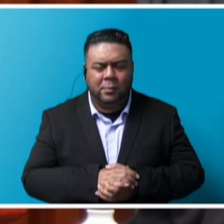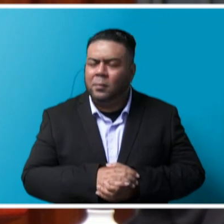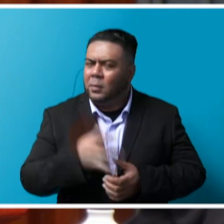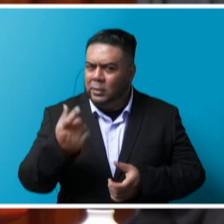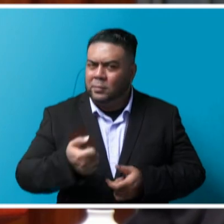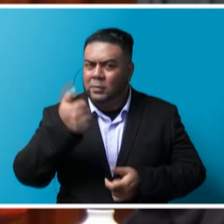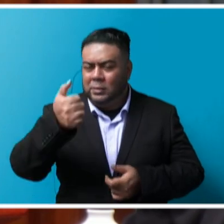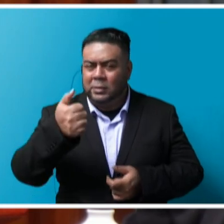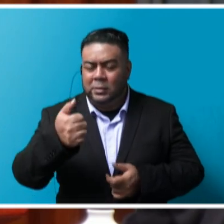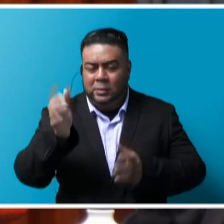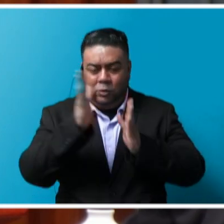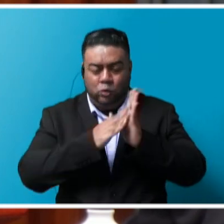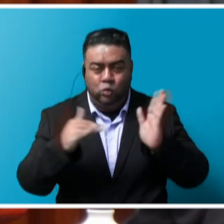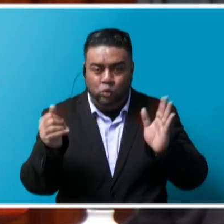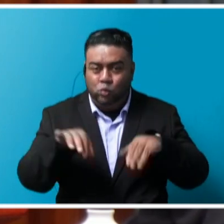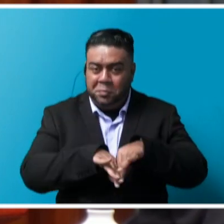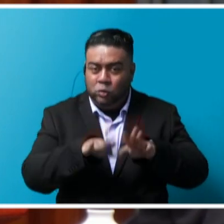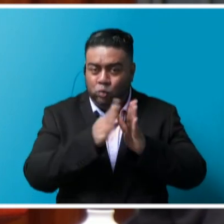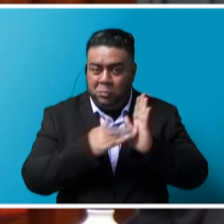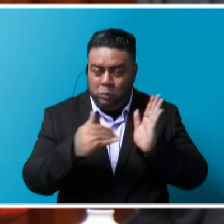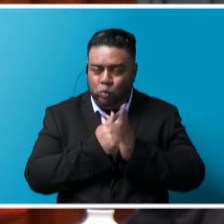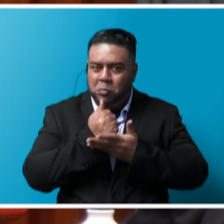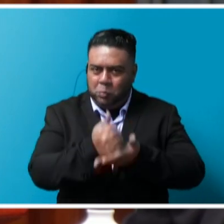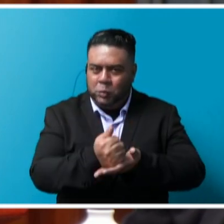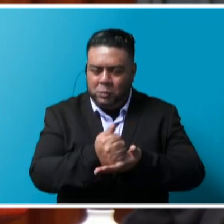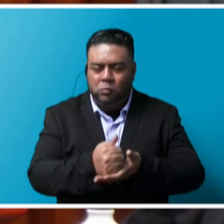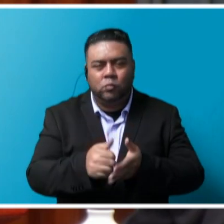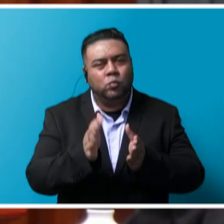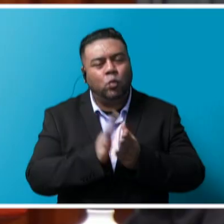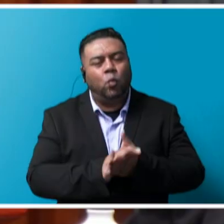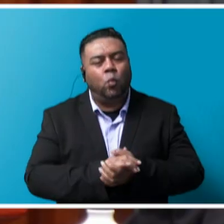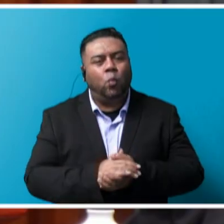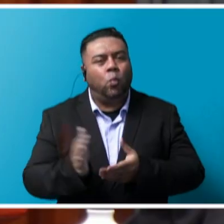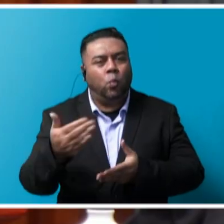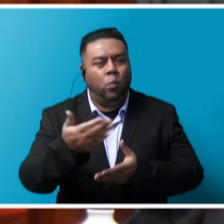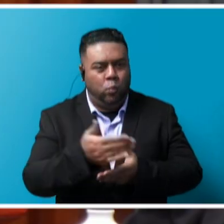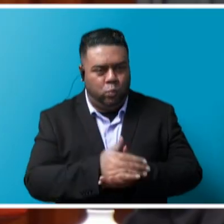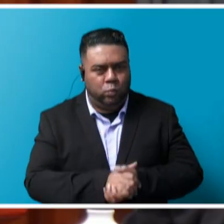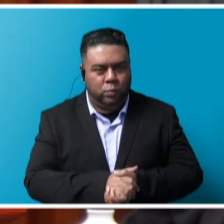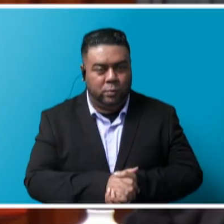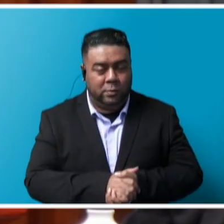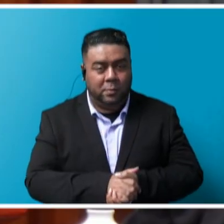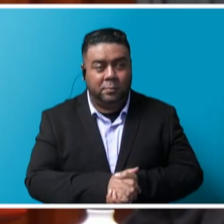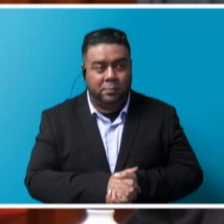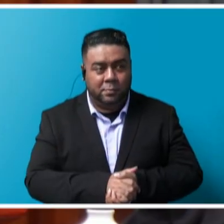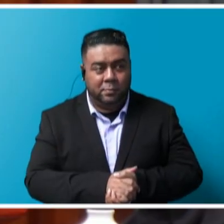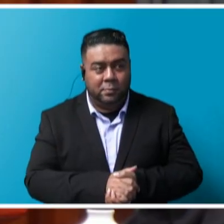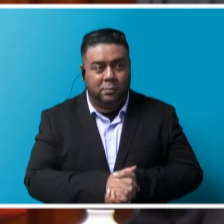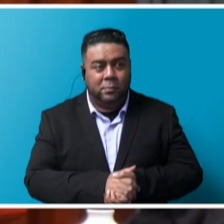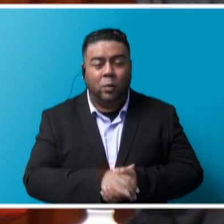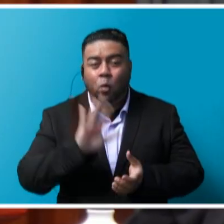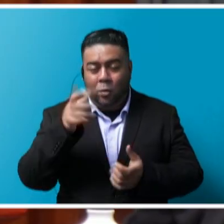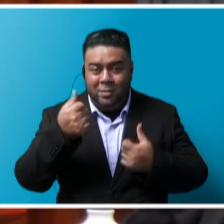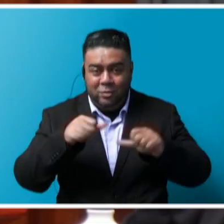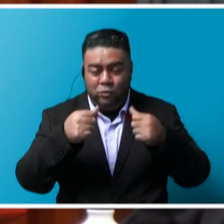garbage compactor trucks to support the municipal councils with solid waste management. The Speaker, sir, one of the achievements